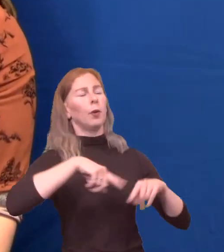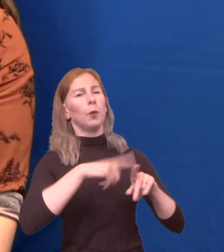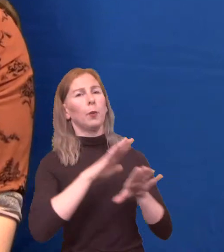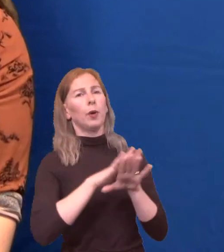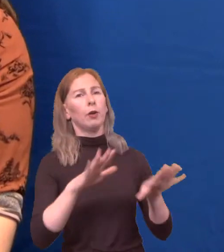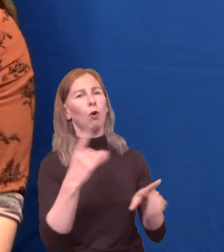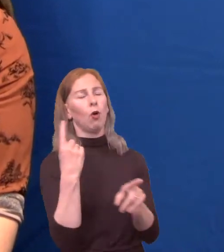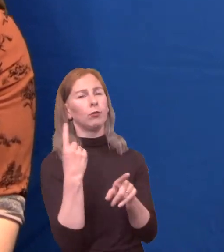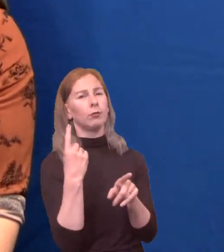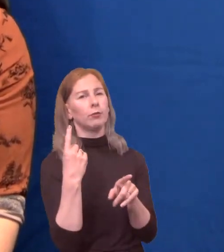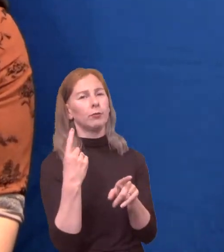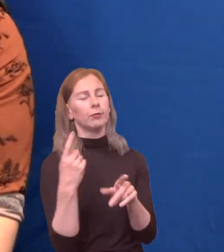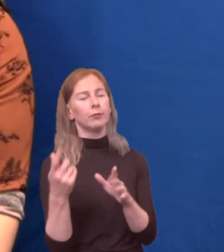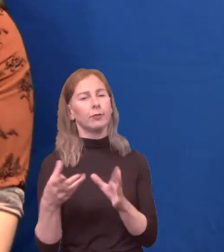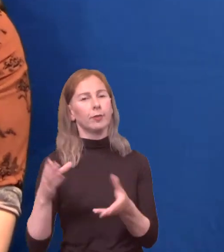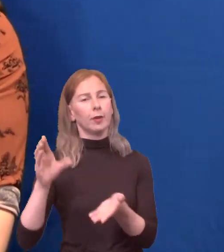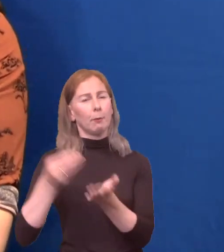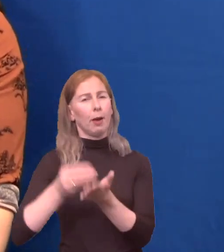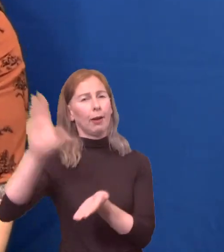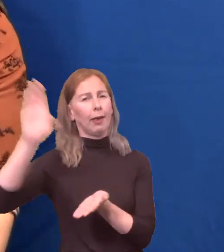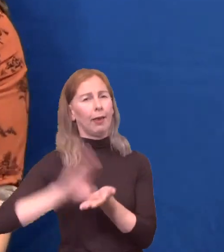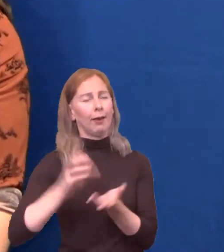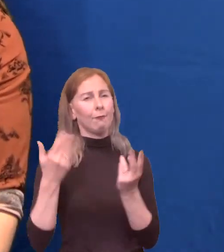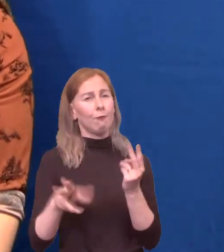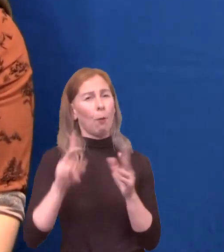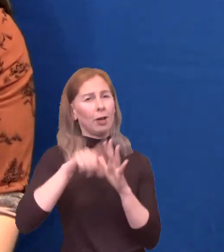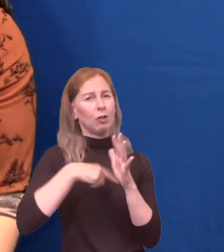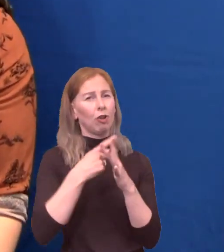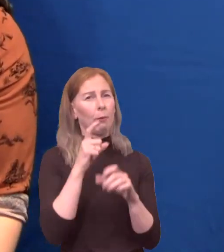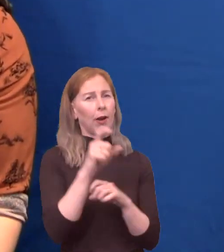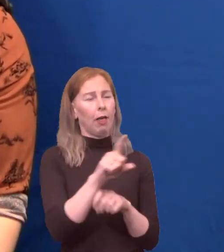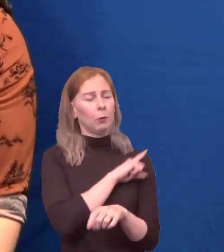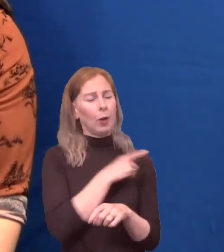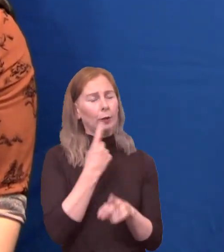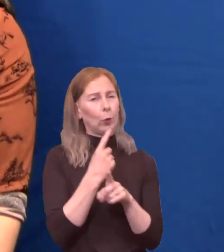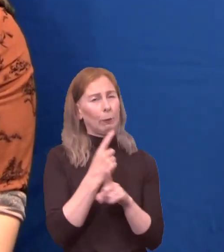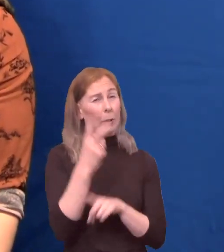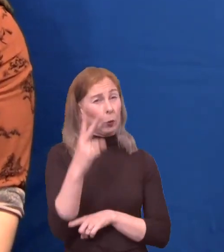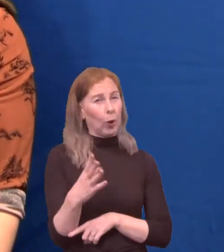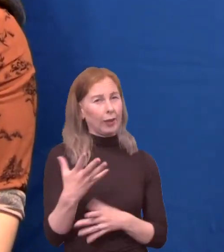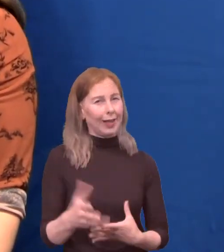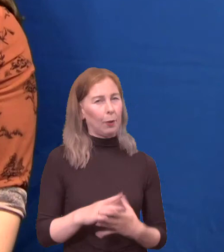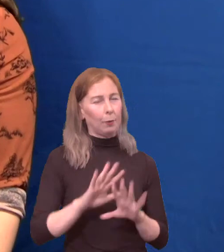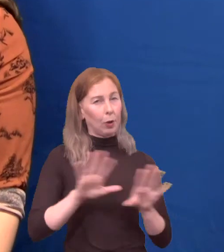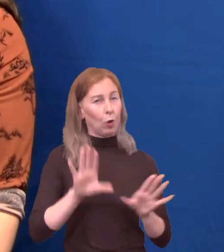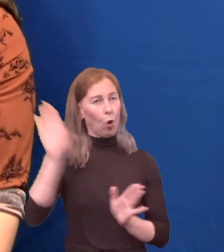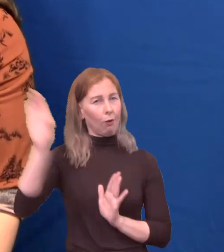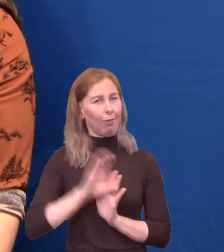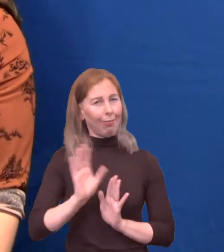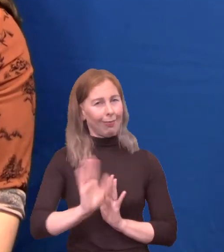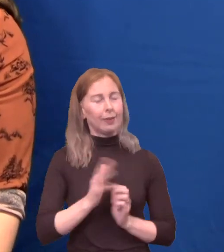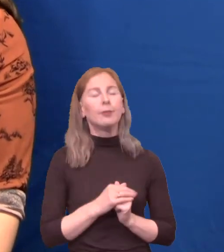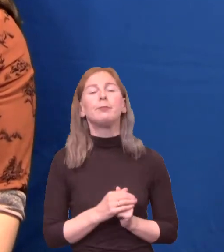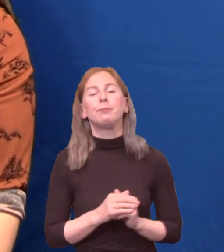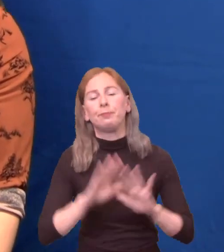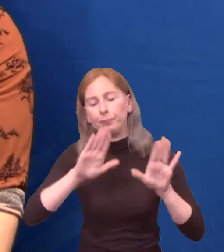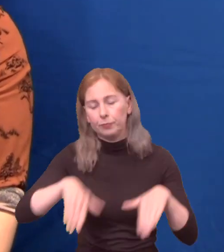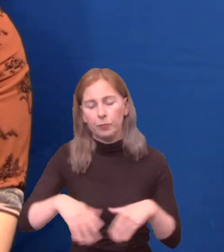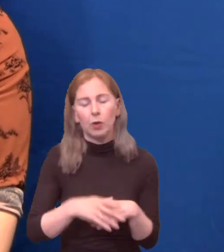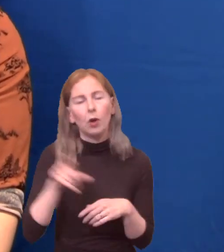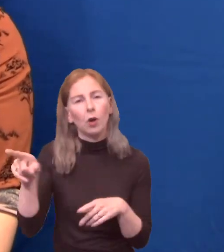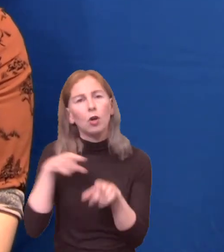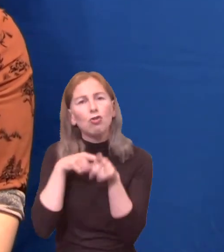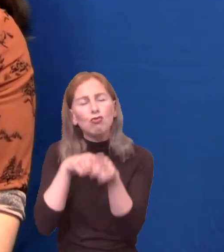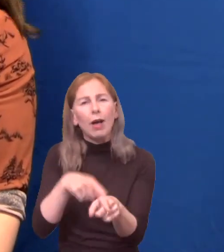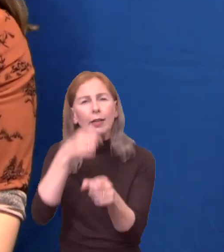farming programmes are available, but it's worth a watch. So yeah, no, absolutely. And those tractor GPS thefts are something which has certainly come back into